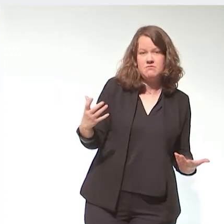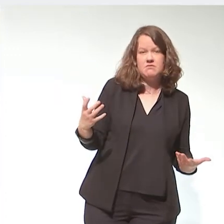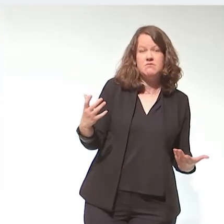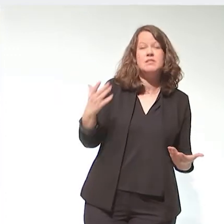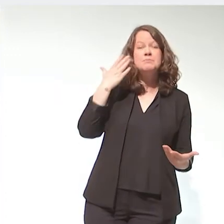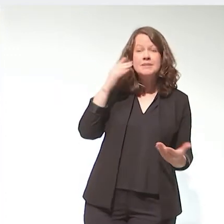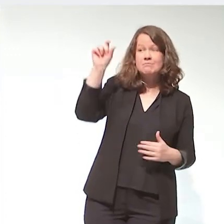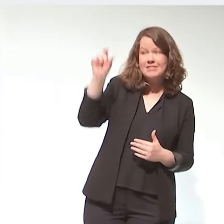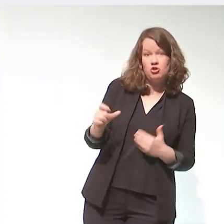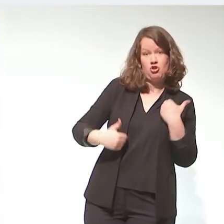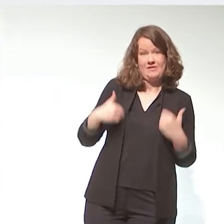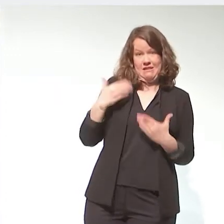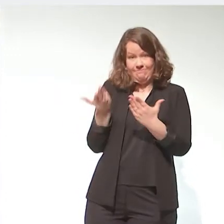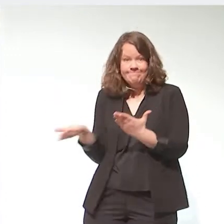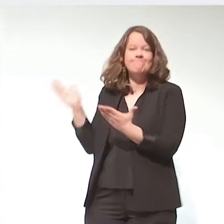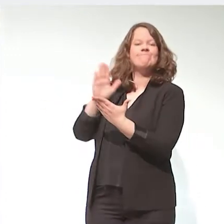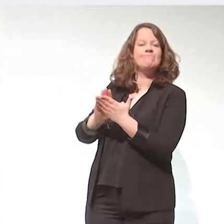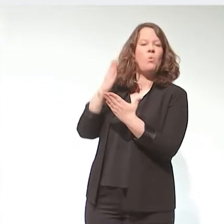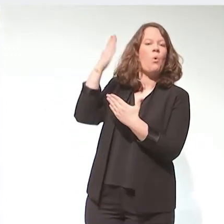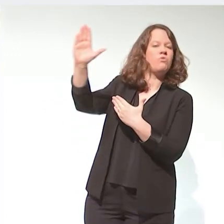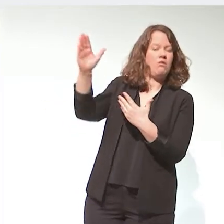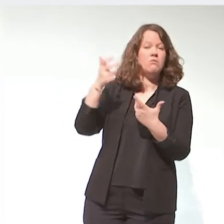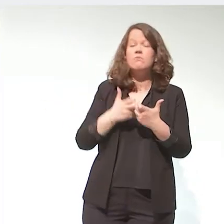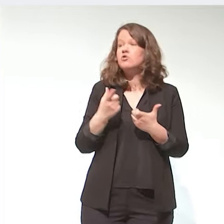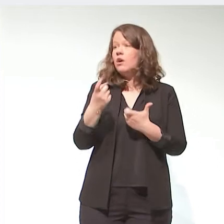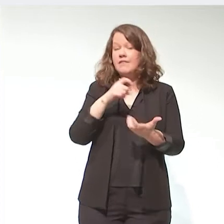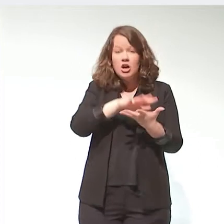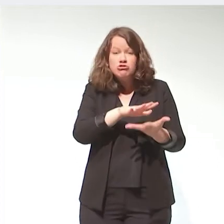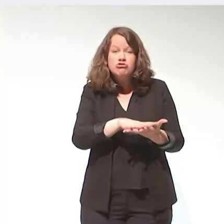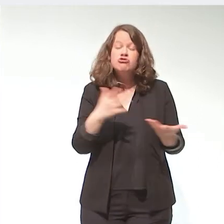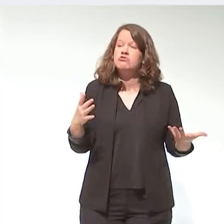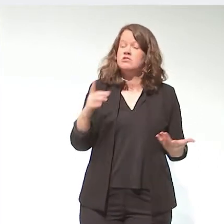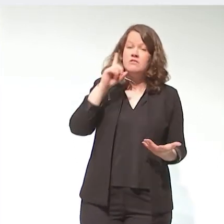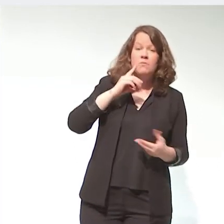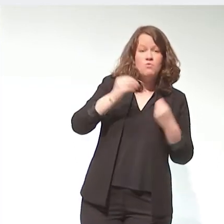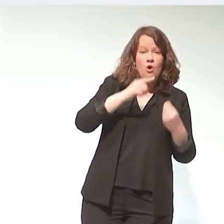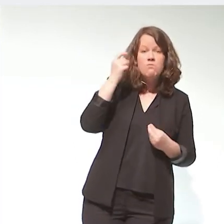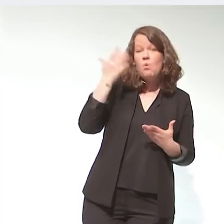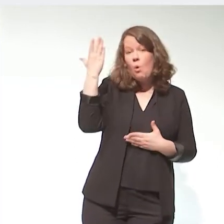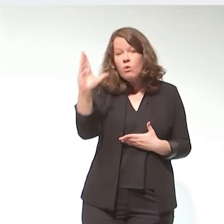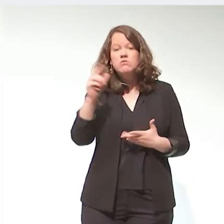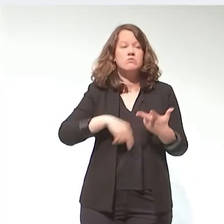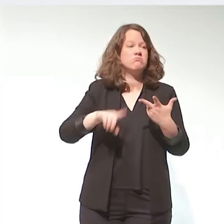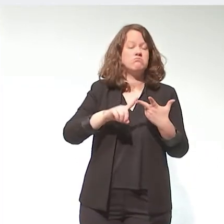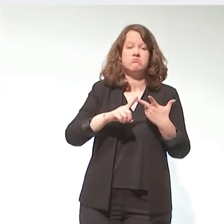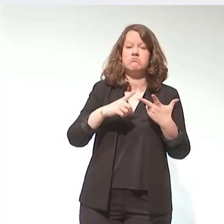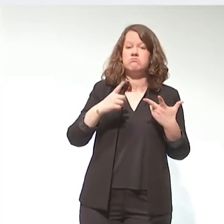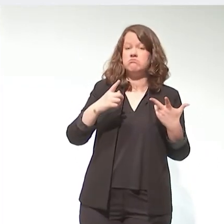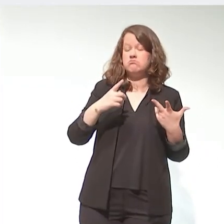And this discrimination is even worse when you have other factors such as social